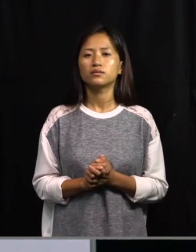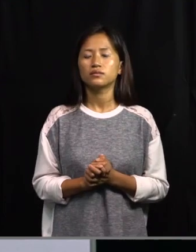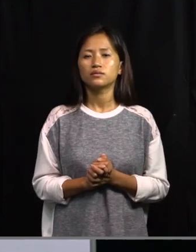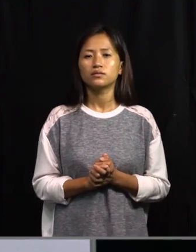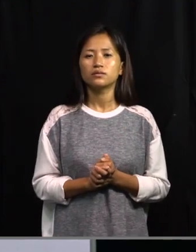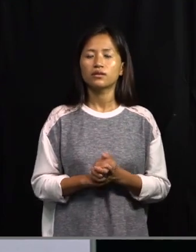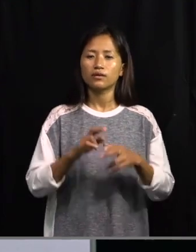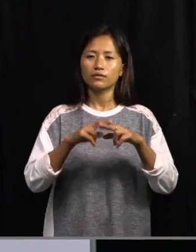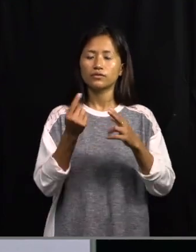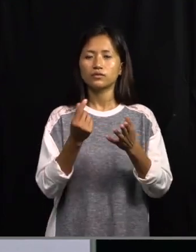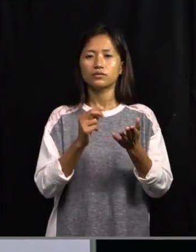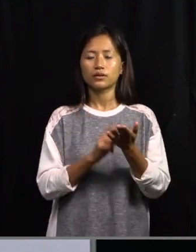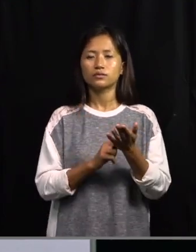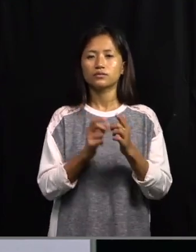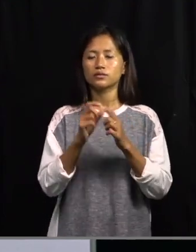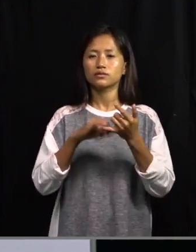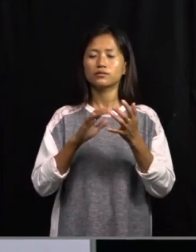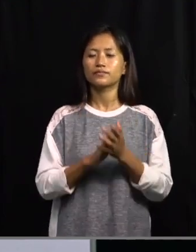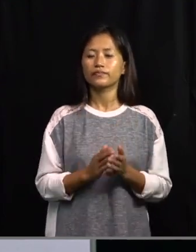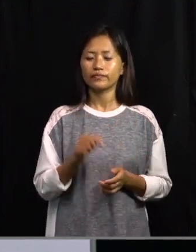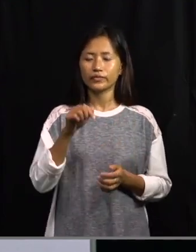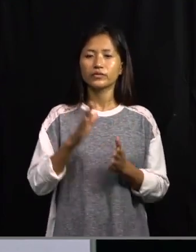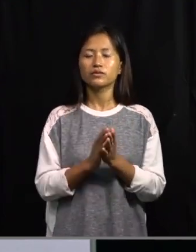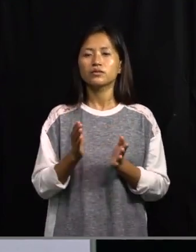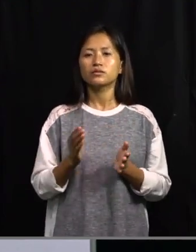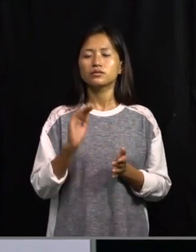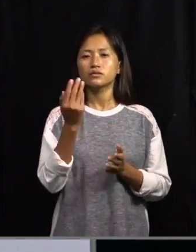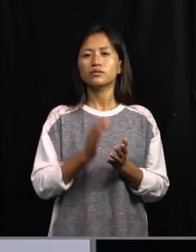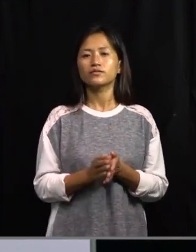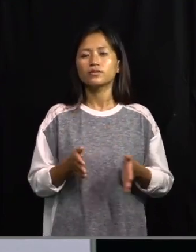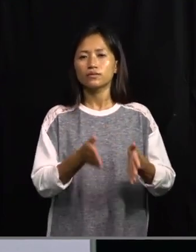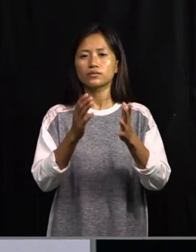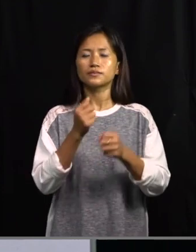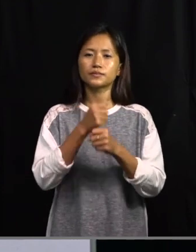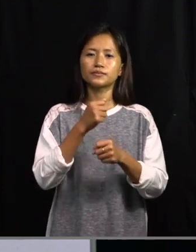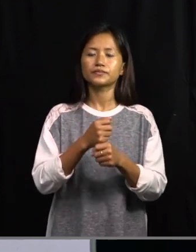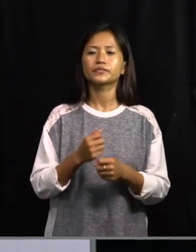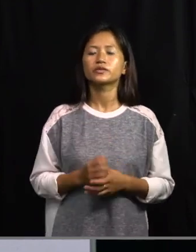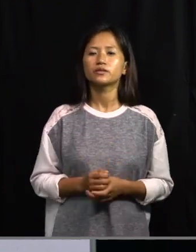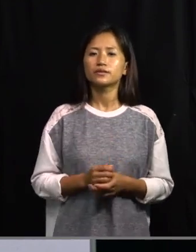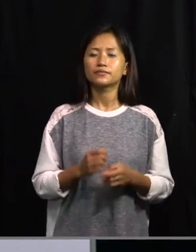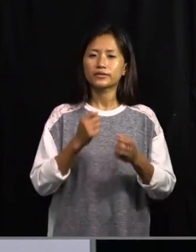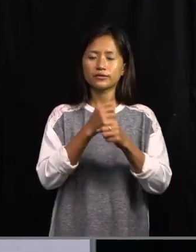their funds. So these are some of the ways where government generate